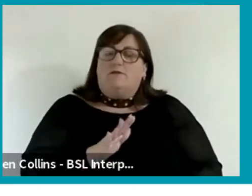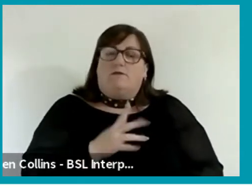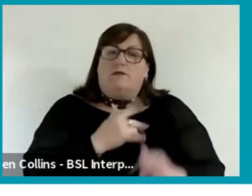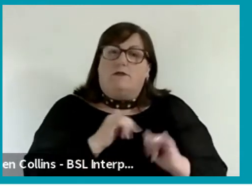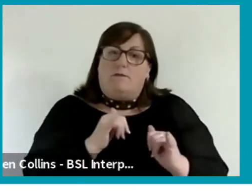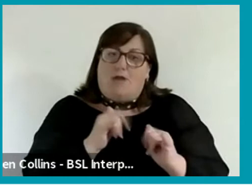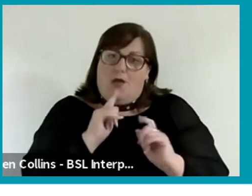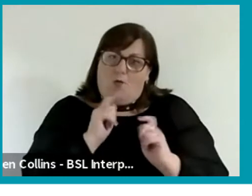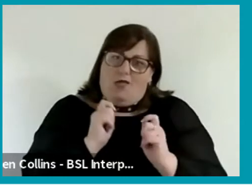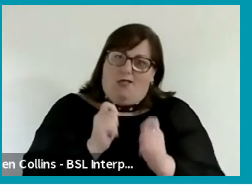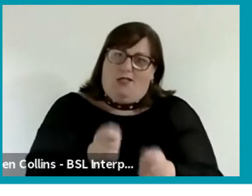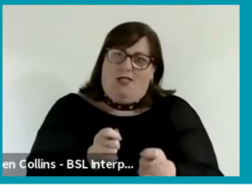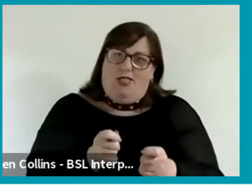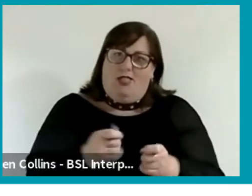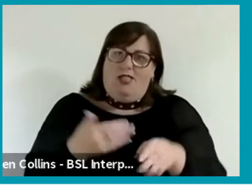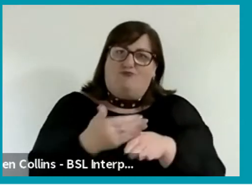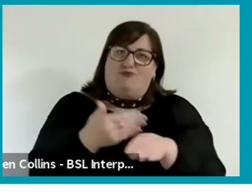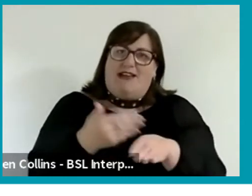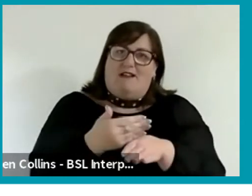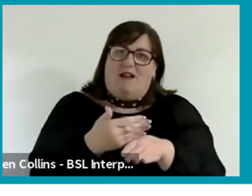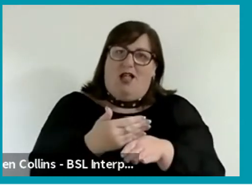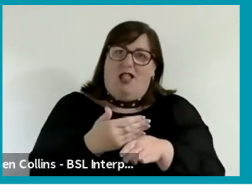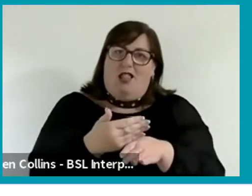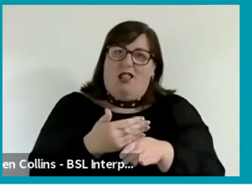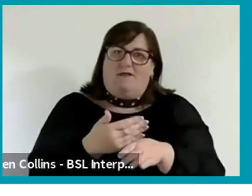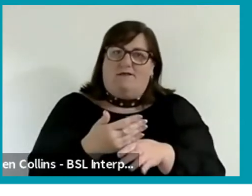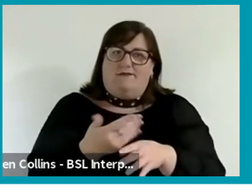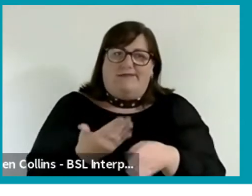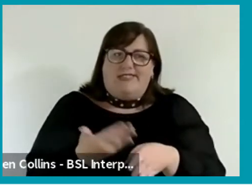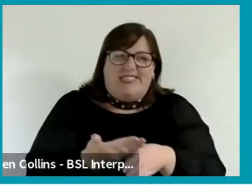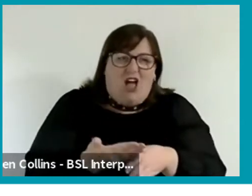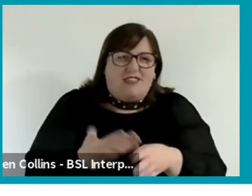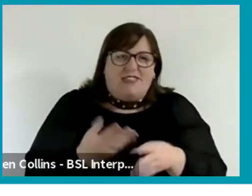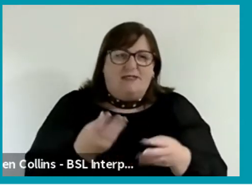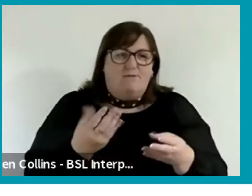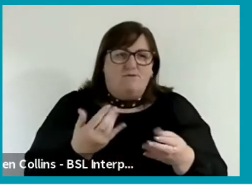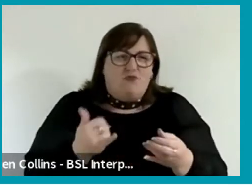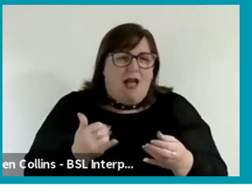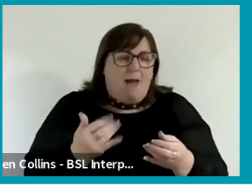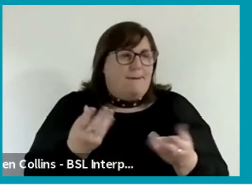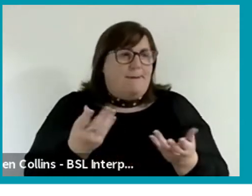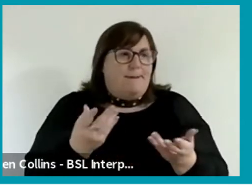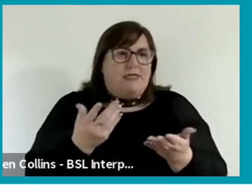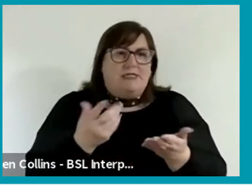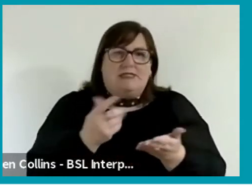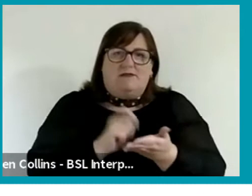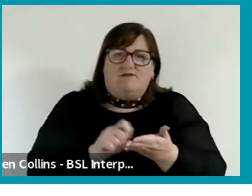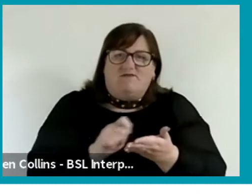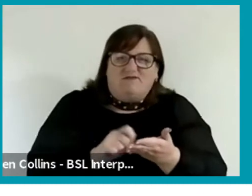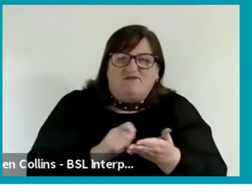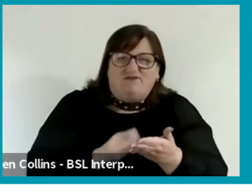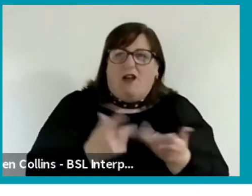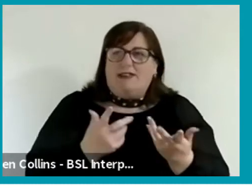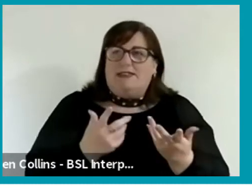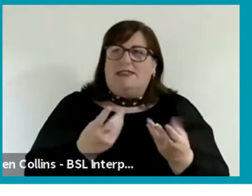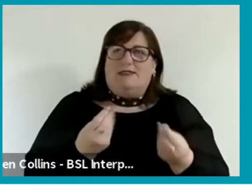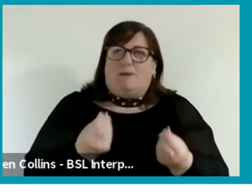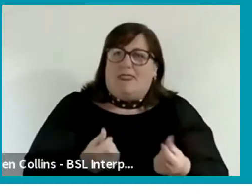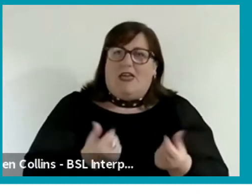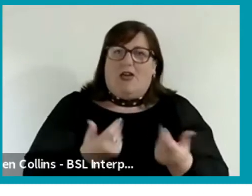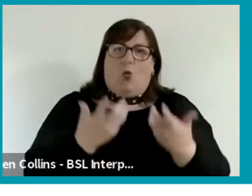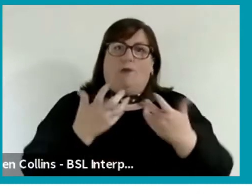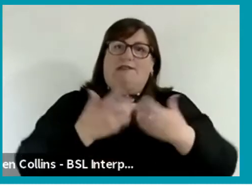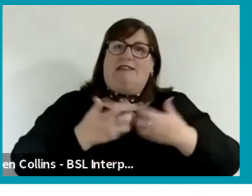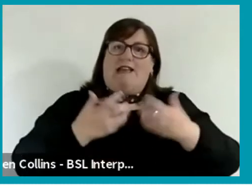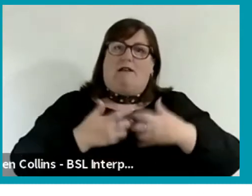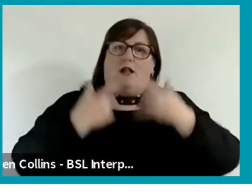can. So there might be something that we will ask you to write. There might be some technical tests if it comes to technical